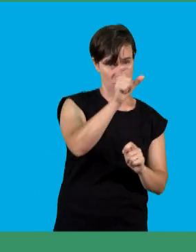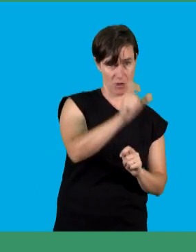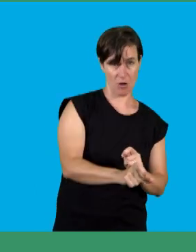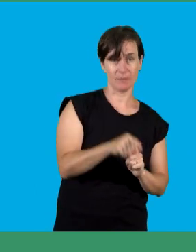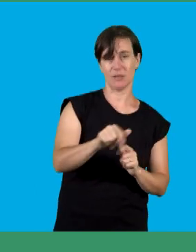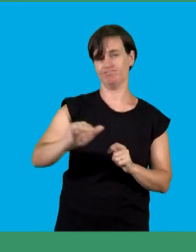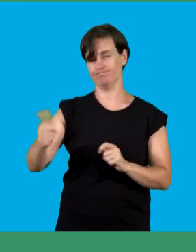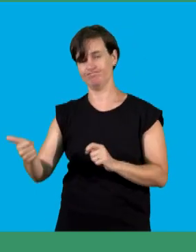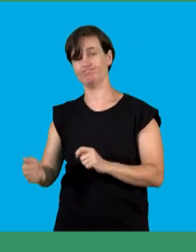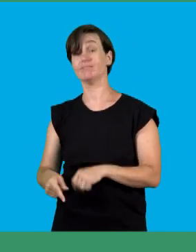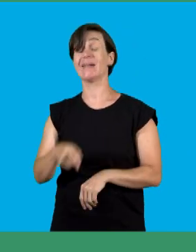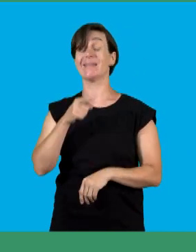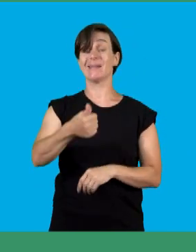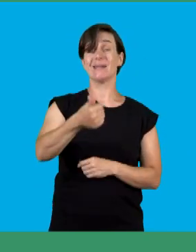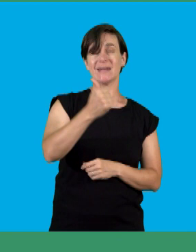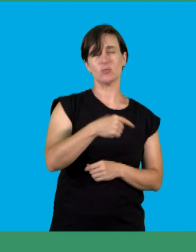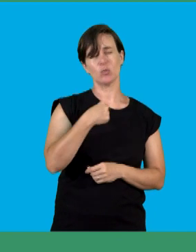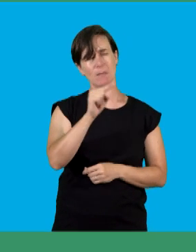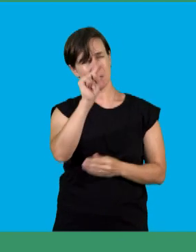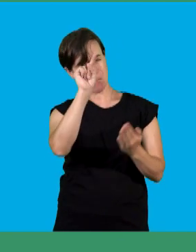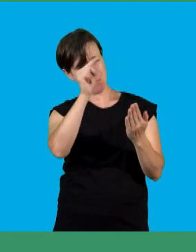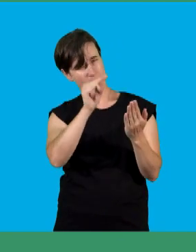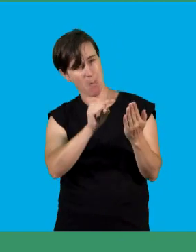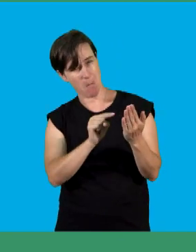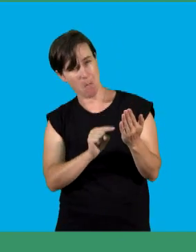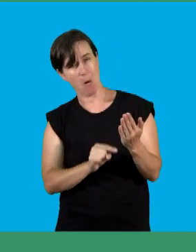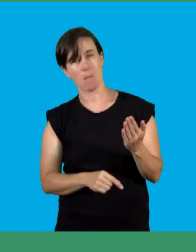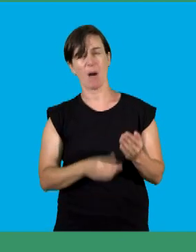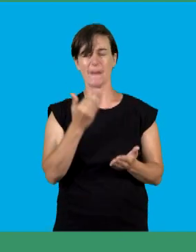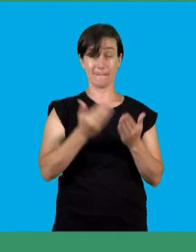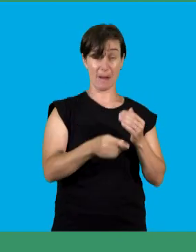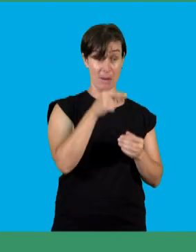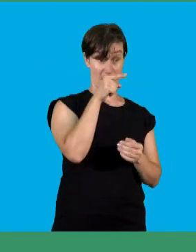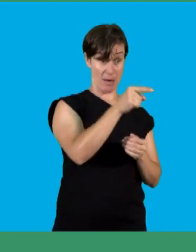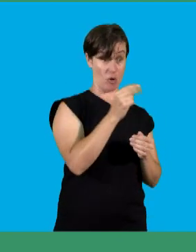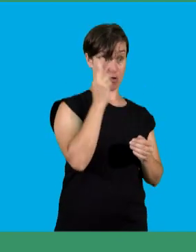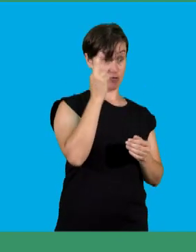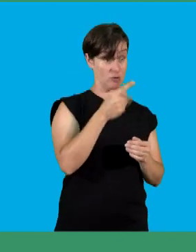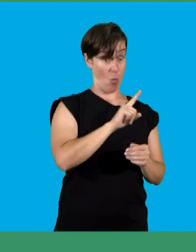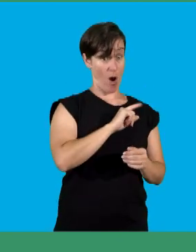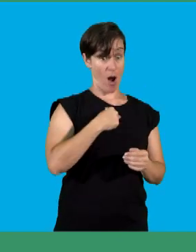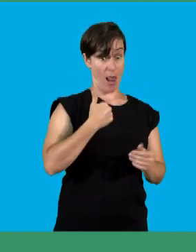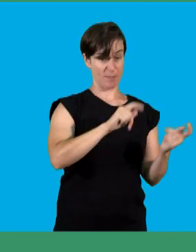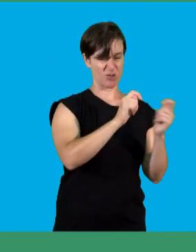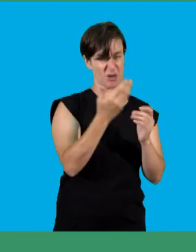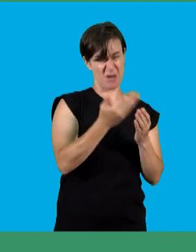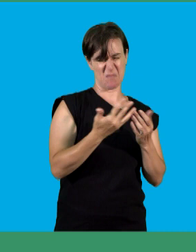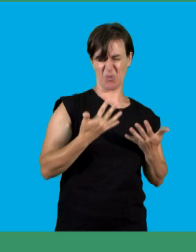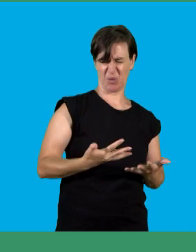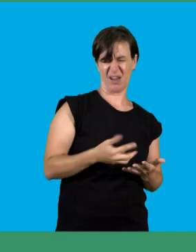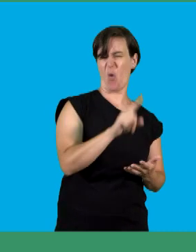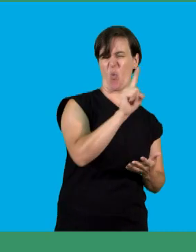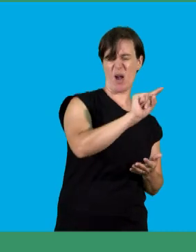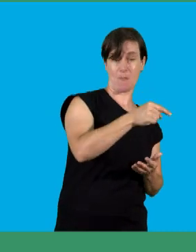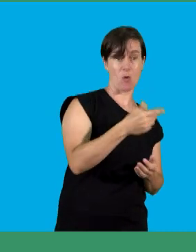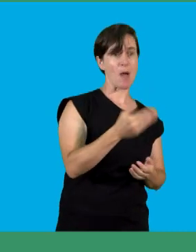column. Then we are assigning a score for each, from one being weak to five being strong. I hope it makes